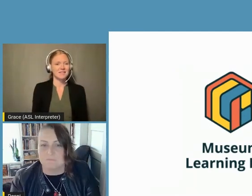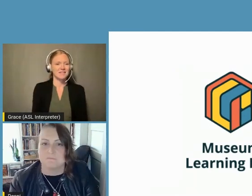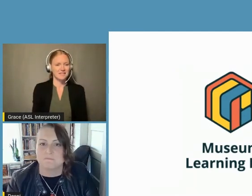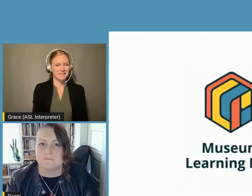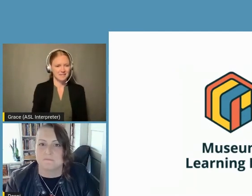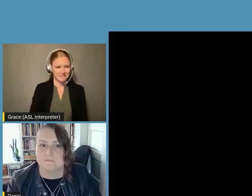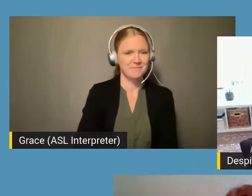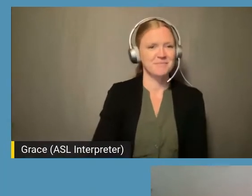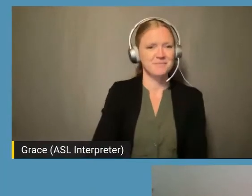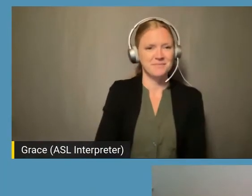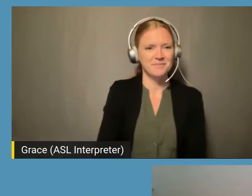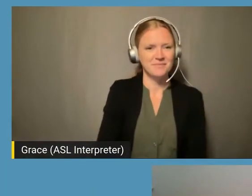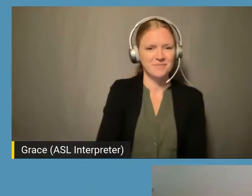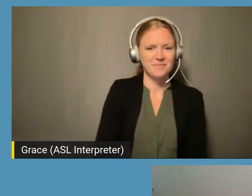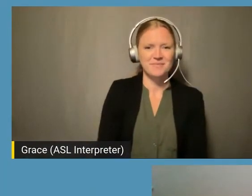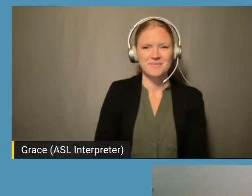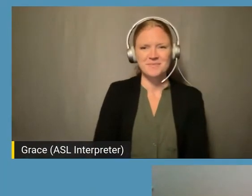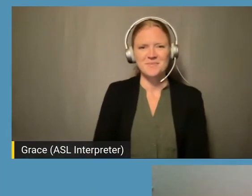Q&A.